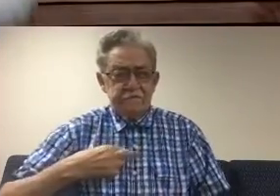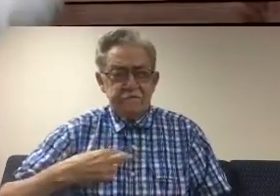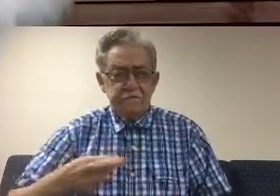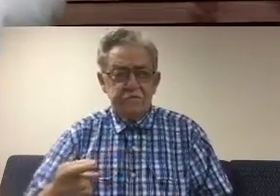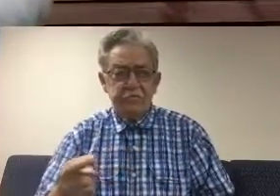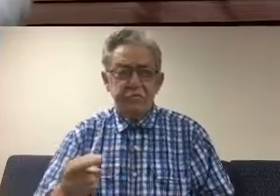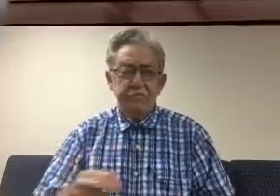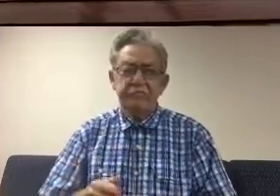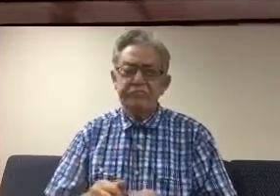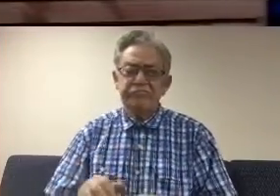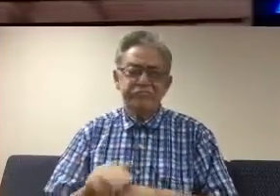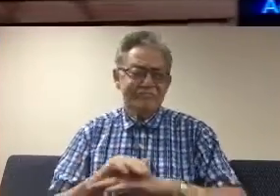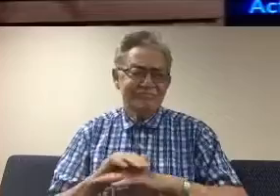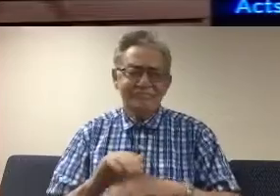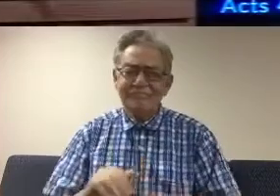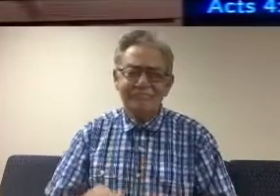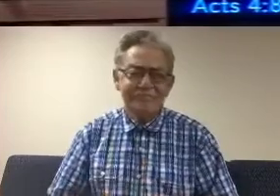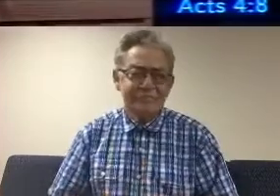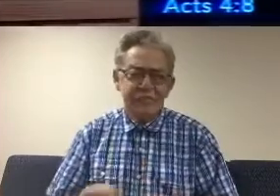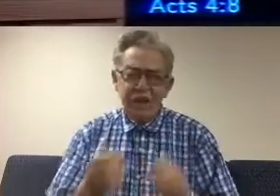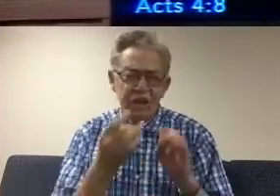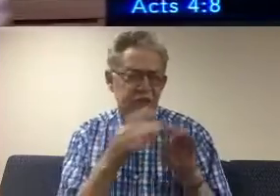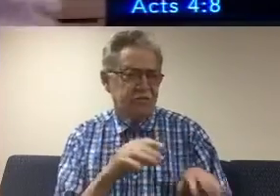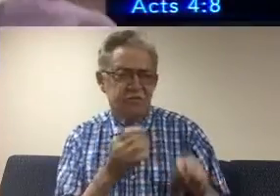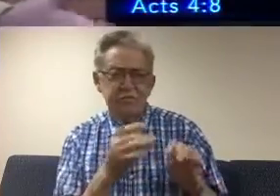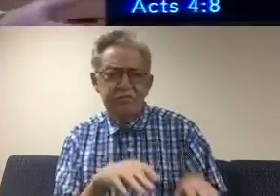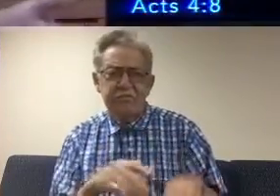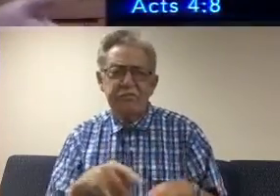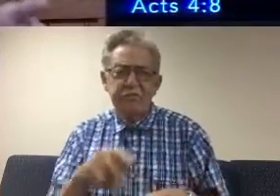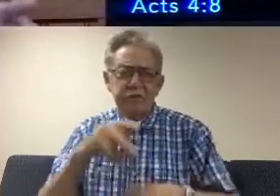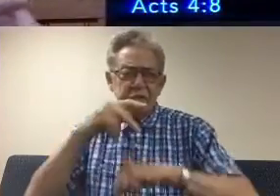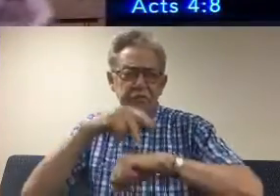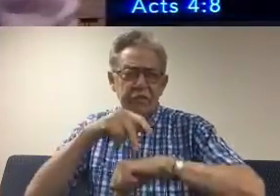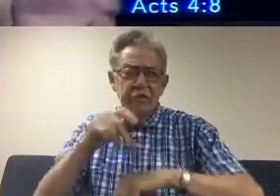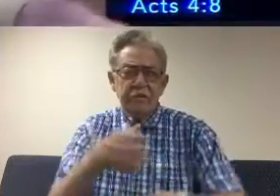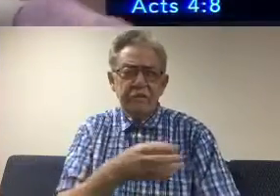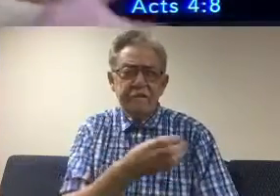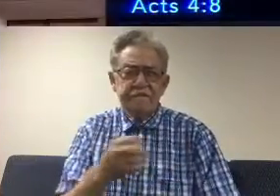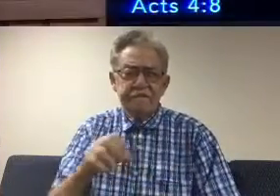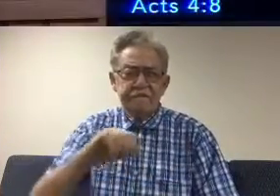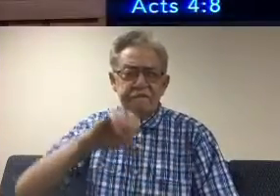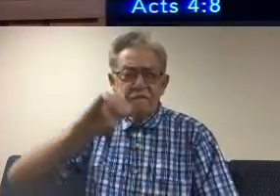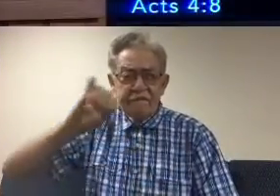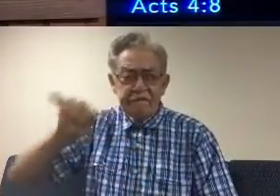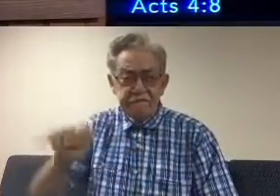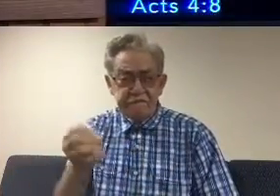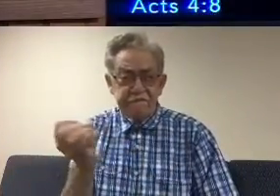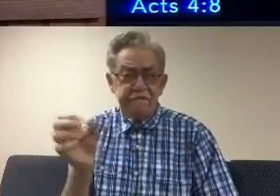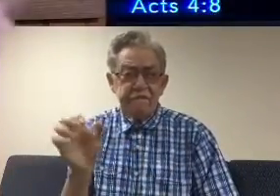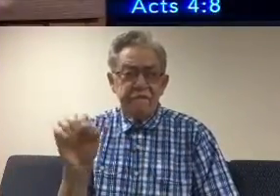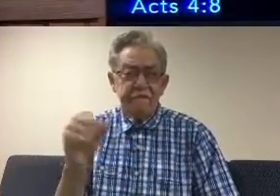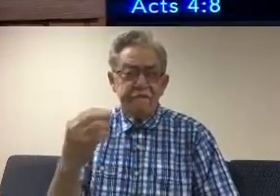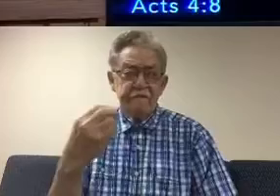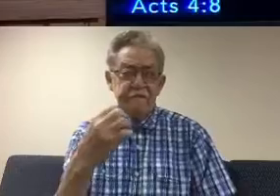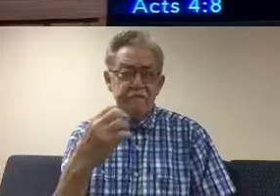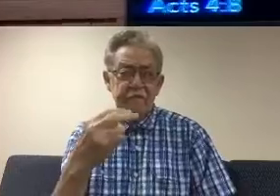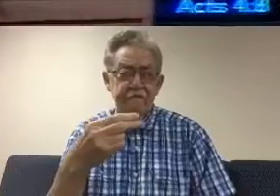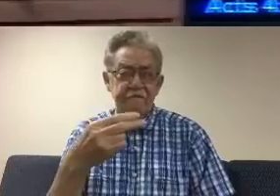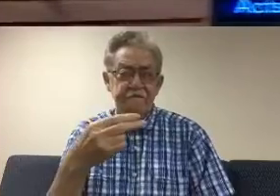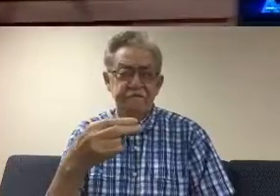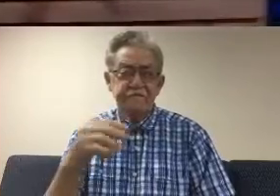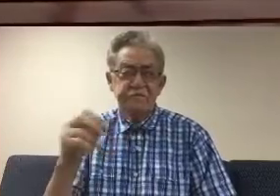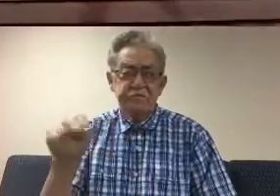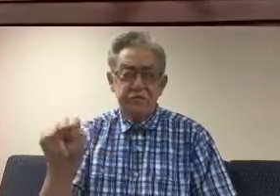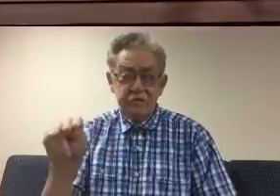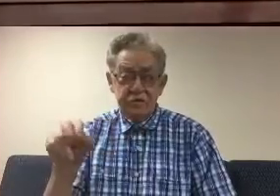didn't like what Peter and John had done with this man, even though he had been miraculously healed. And so they wanted